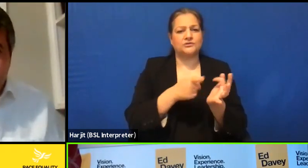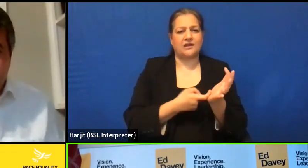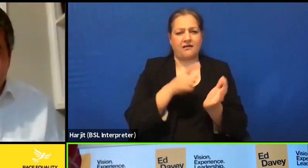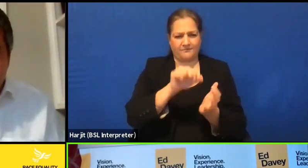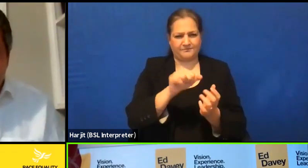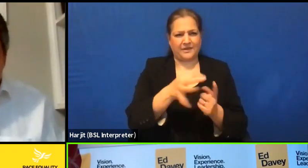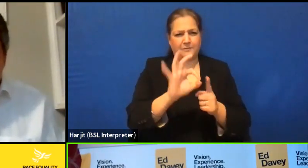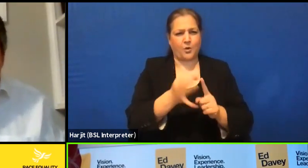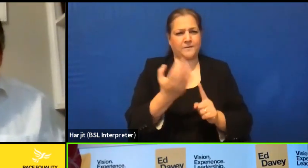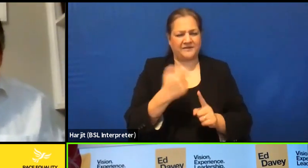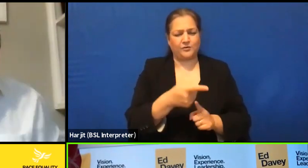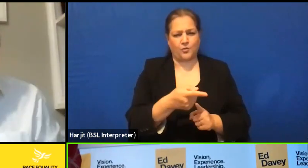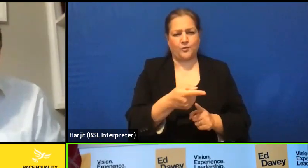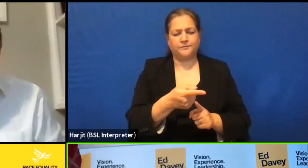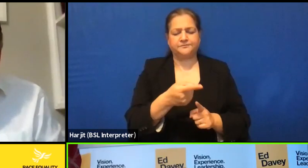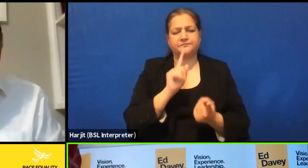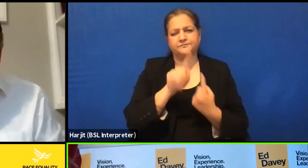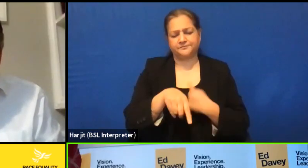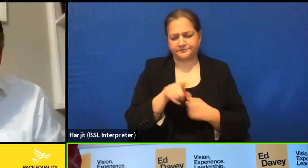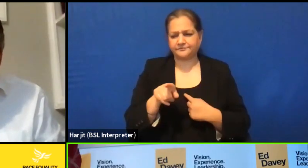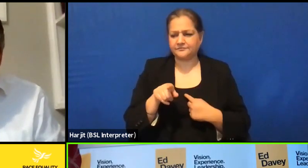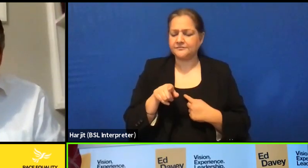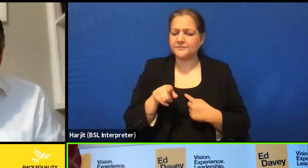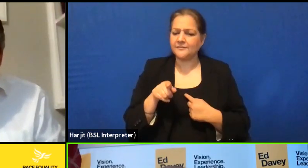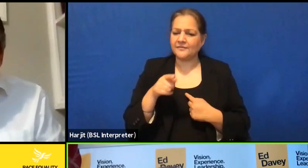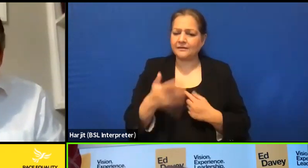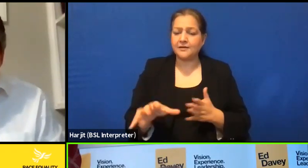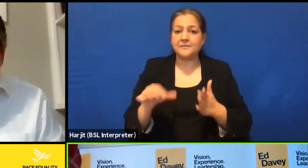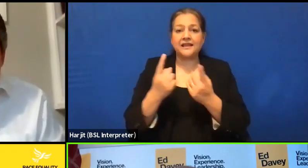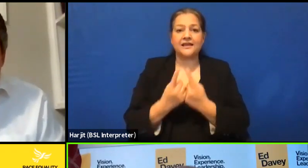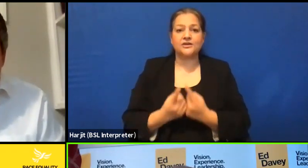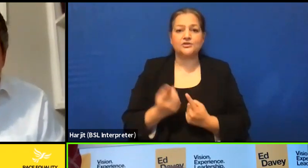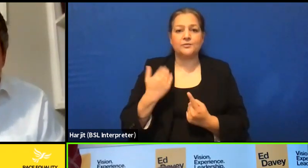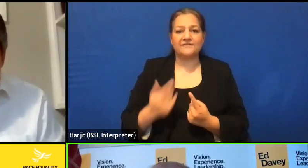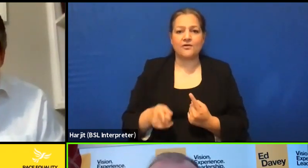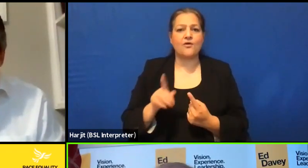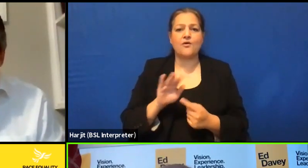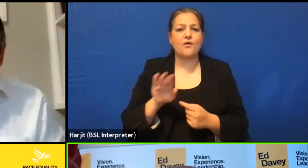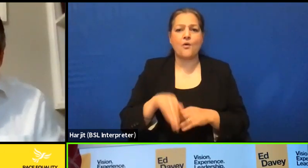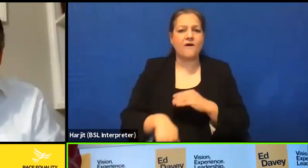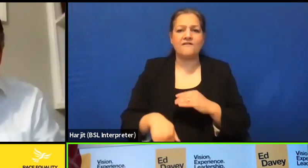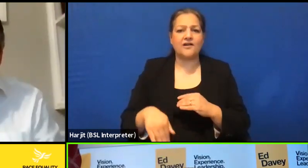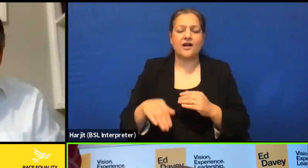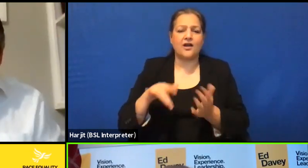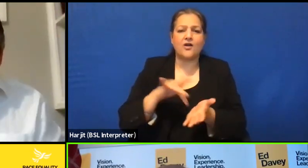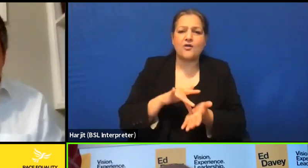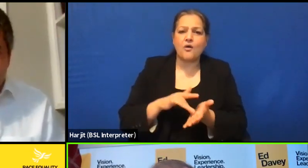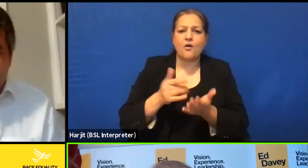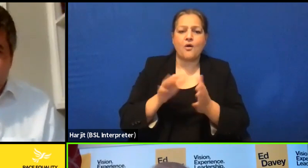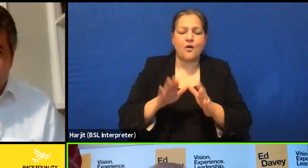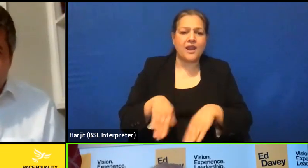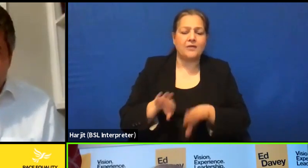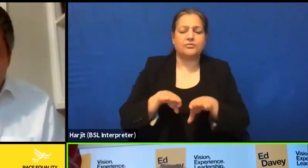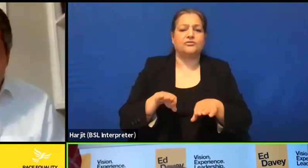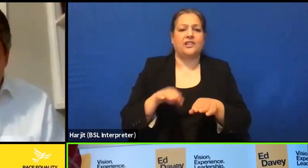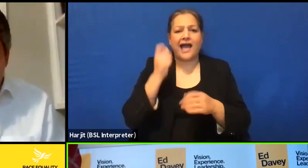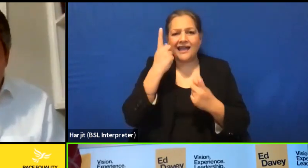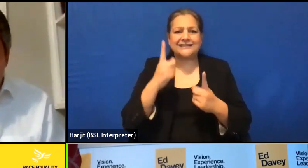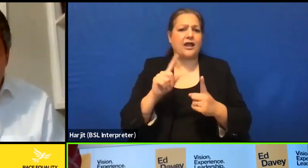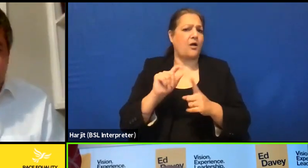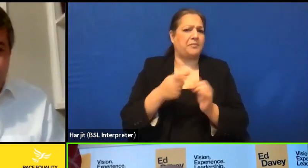They had an issue to start with, which wasn't to do with core liberal democrat ideas on PR or Europe or the environment,